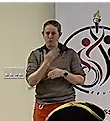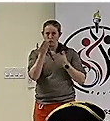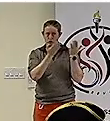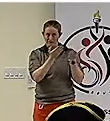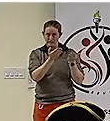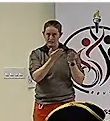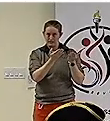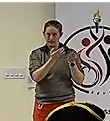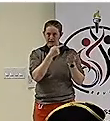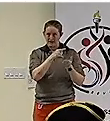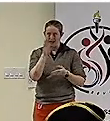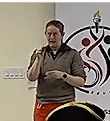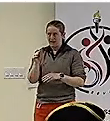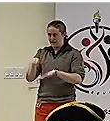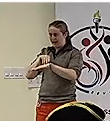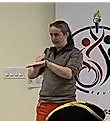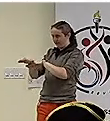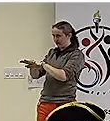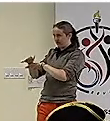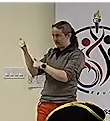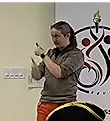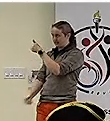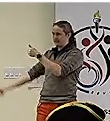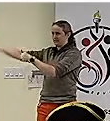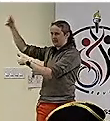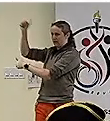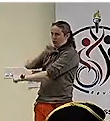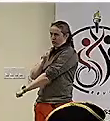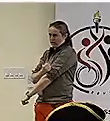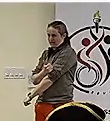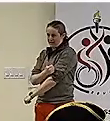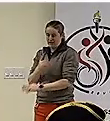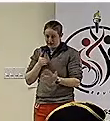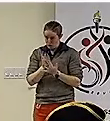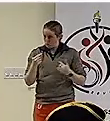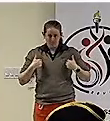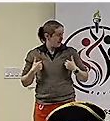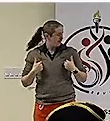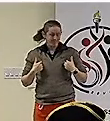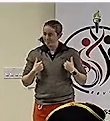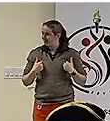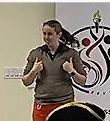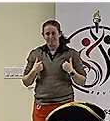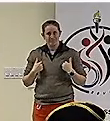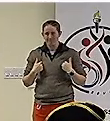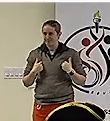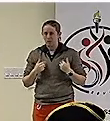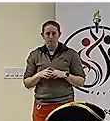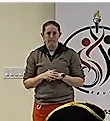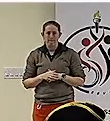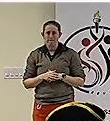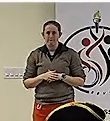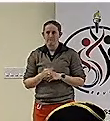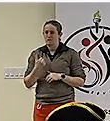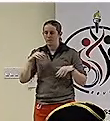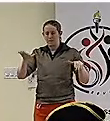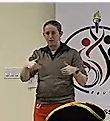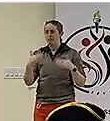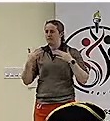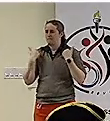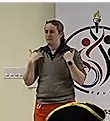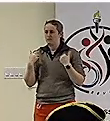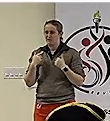authority. They don't go through me. In fact, when the minister was at Summer Street a week or so ago, I introduced her to the participant